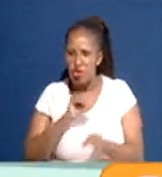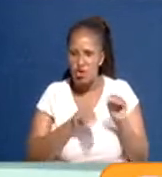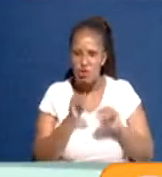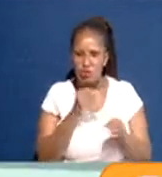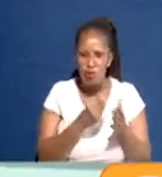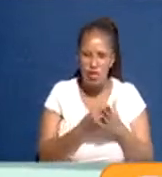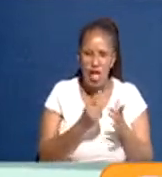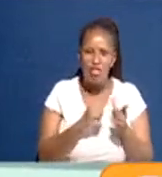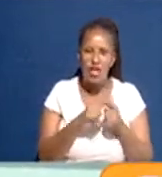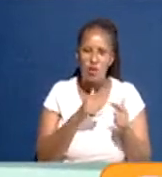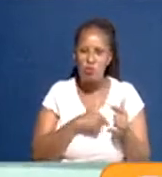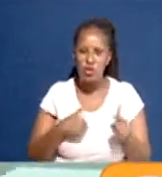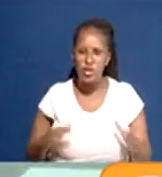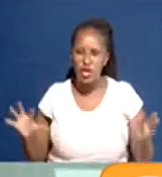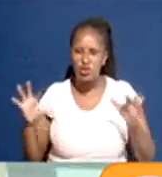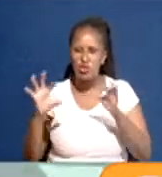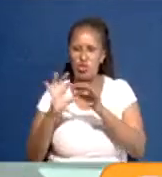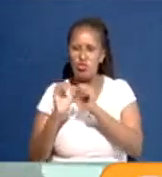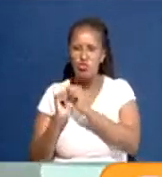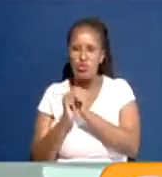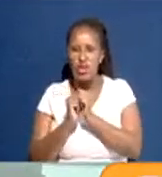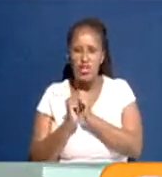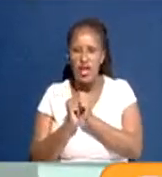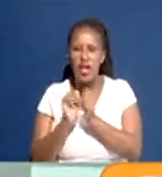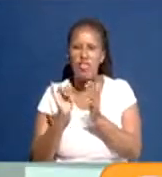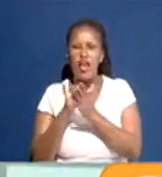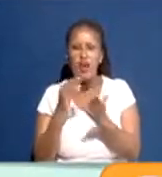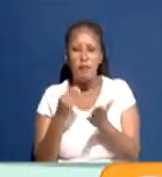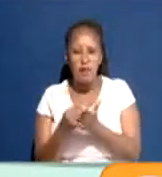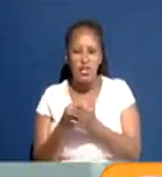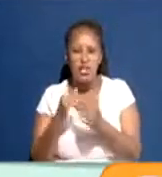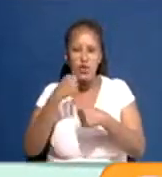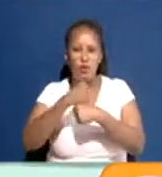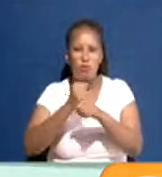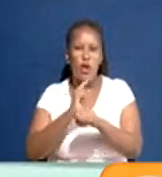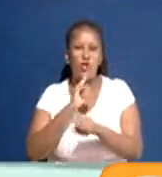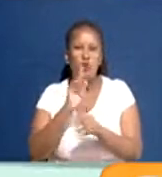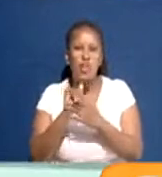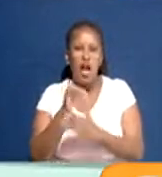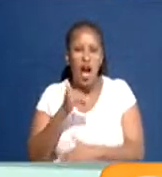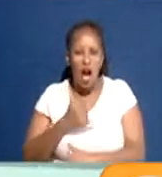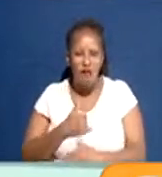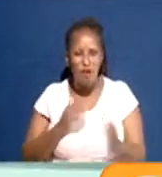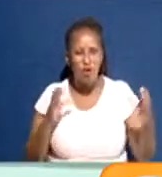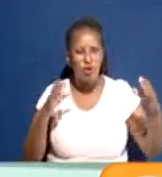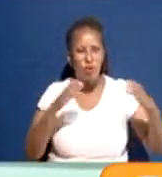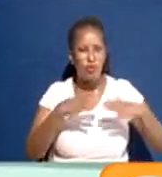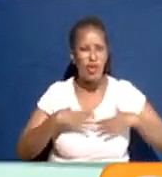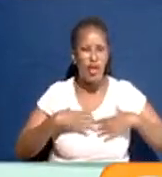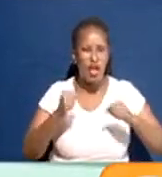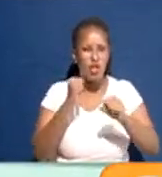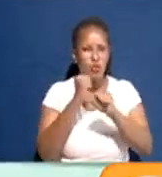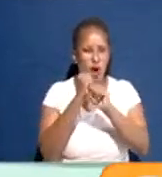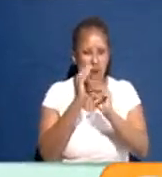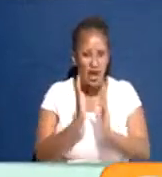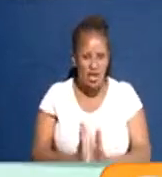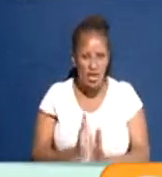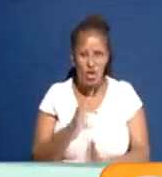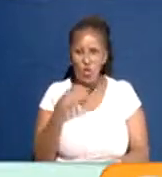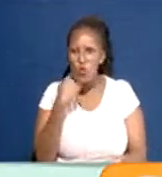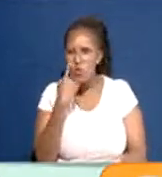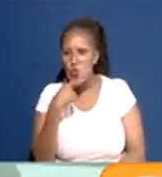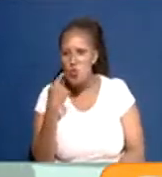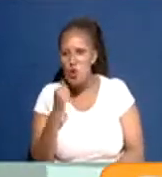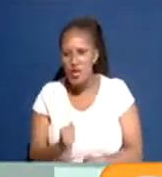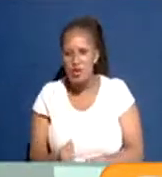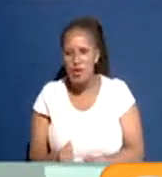going to match the money you are contributing in making sure that we have community health promoters that are going to